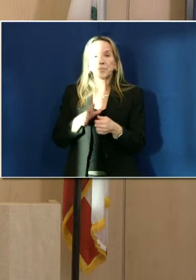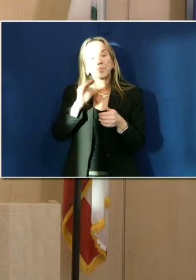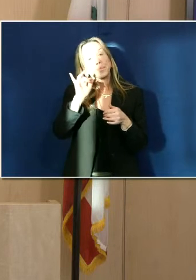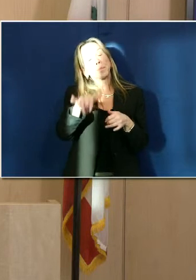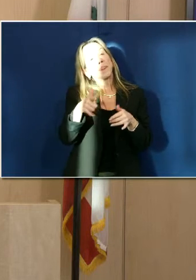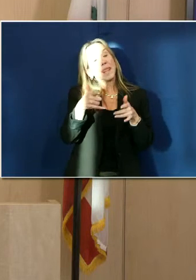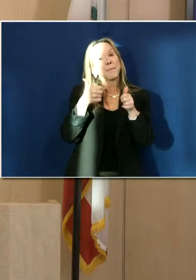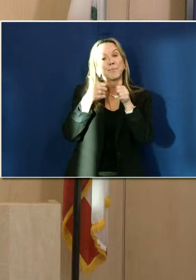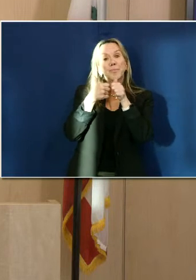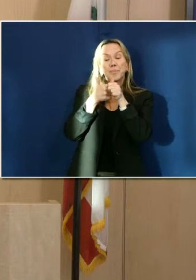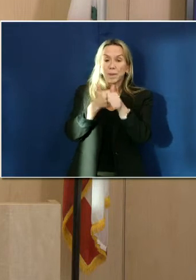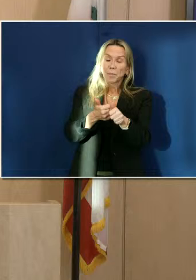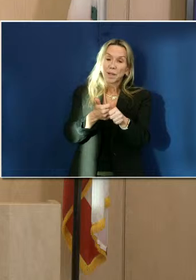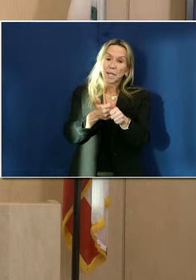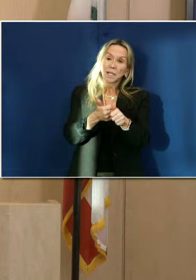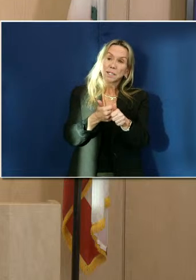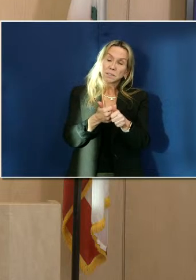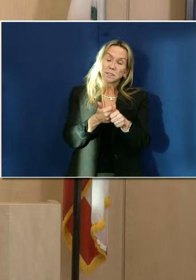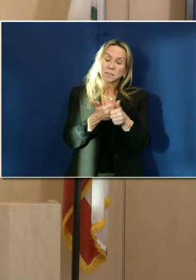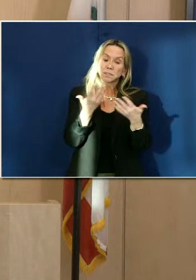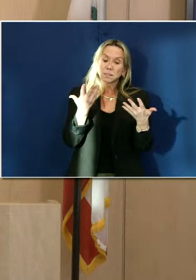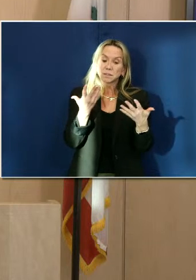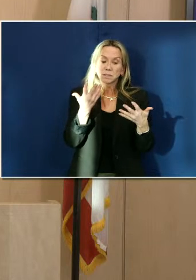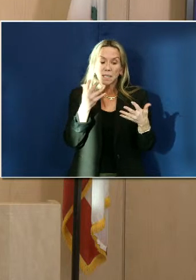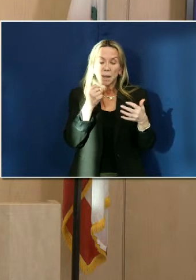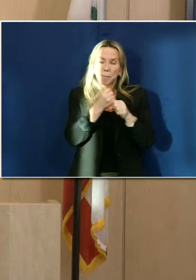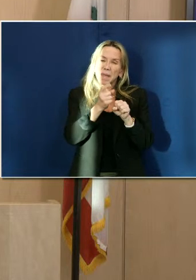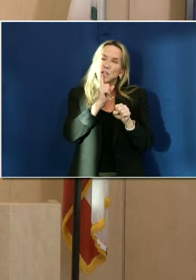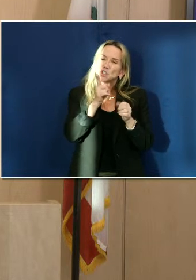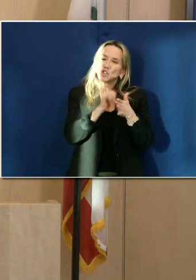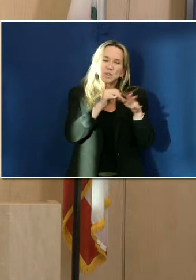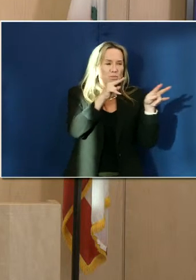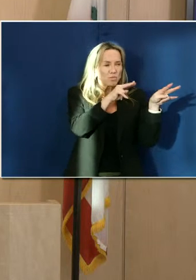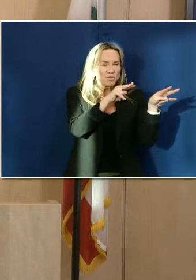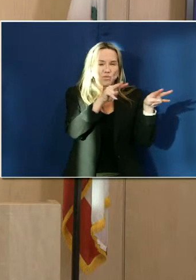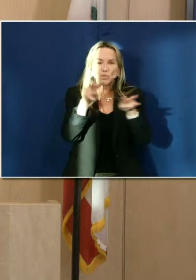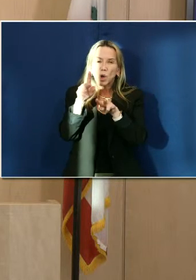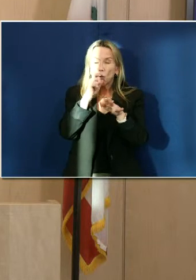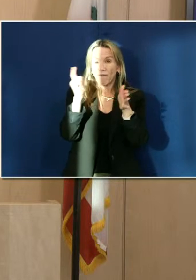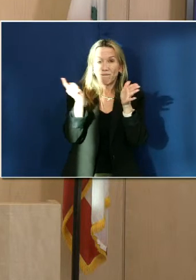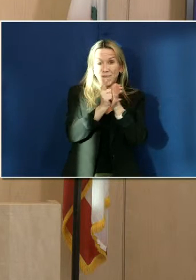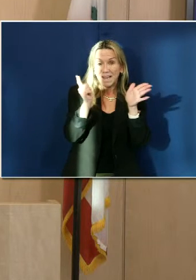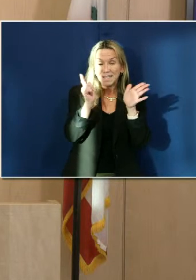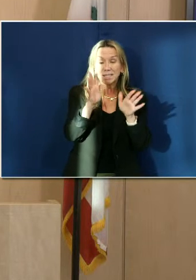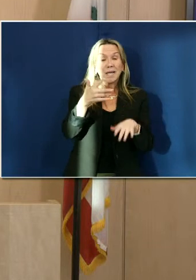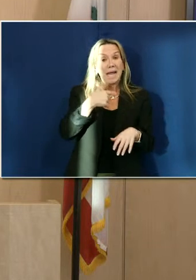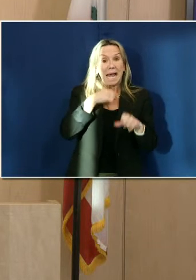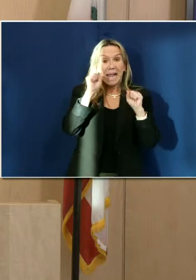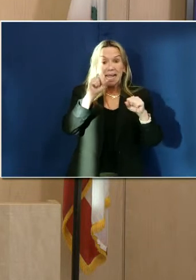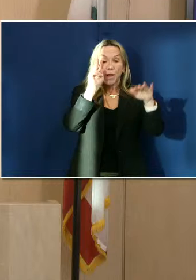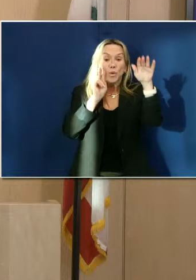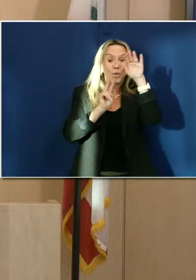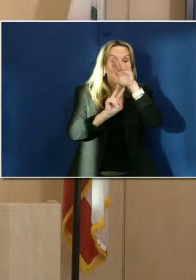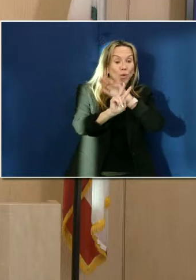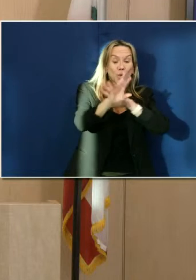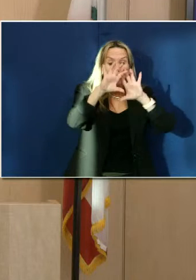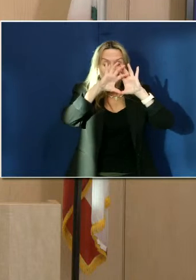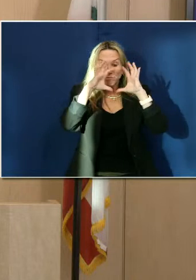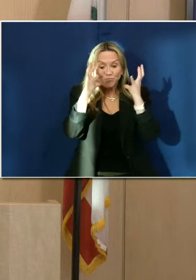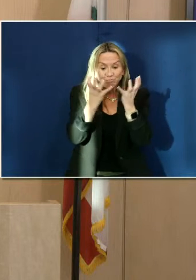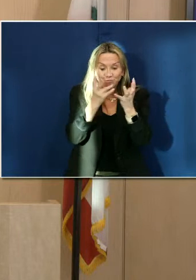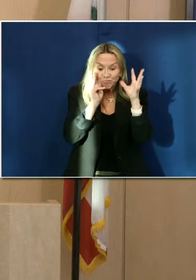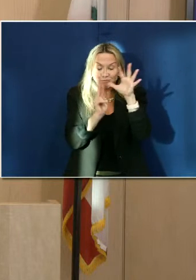throughout the county, looking at if anyone is violating the health officer's order. So I don't have a crystal ball. I don't know what it's going to